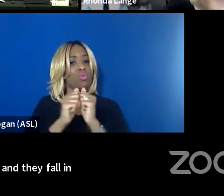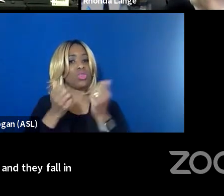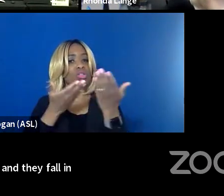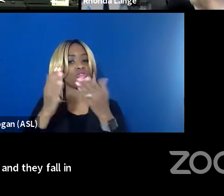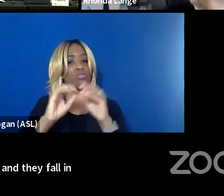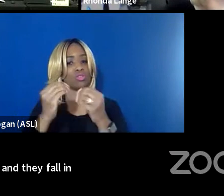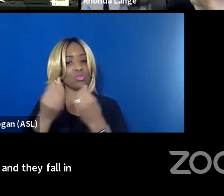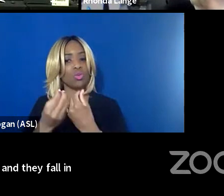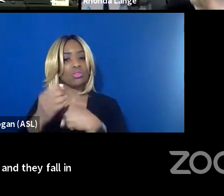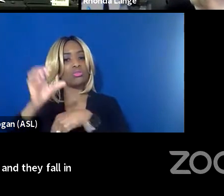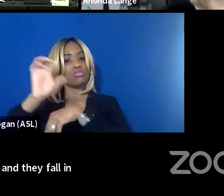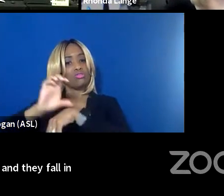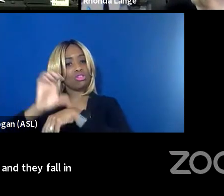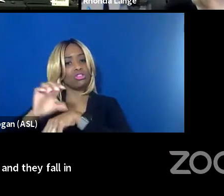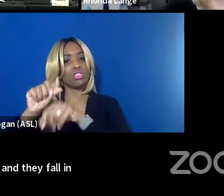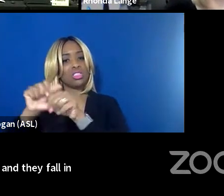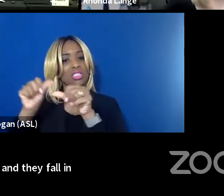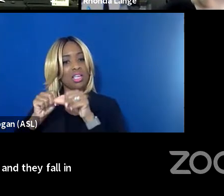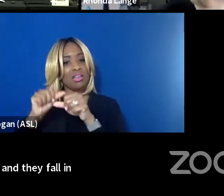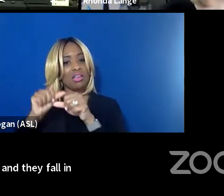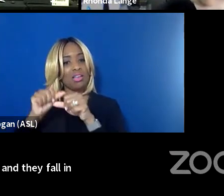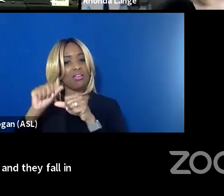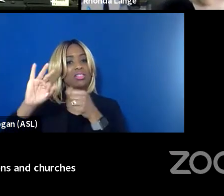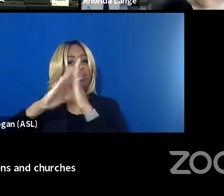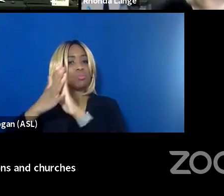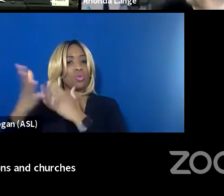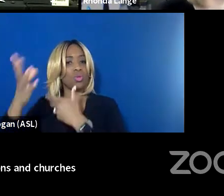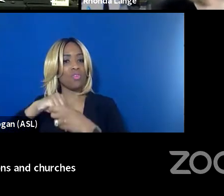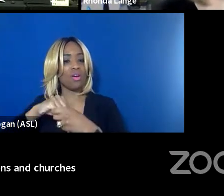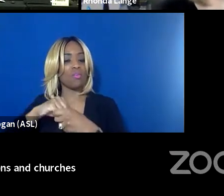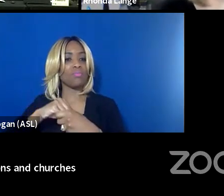and churches and areas of community involvement. So